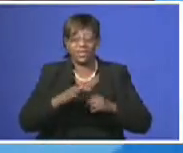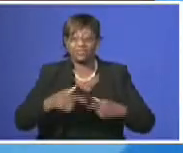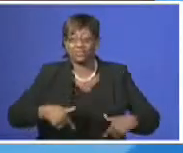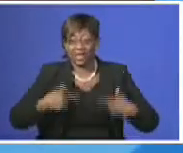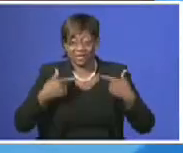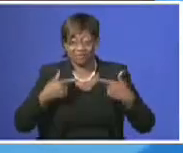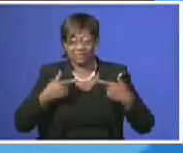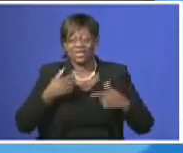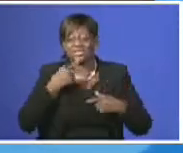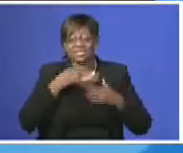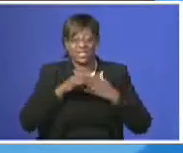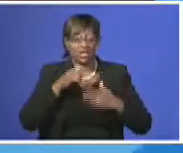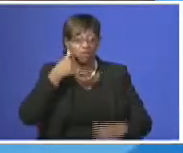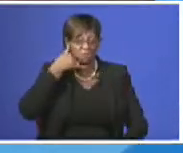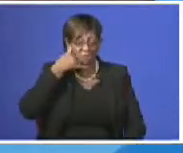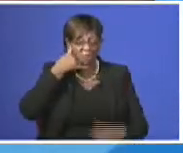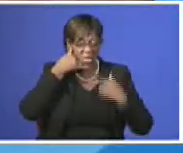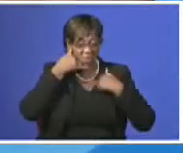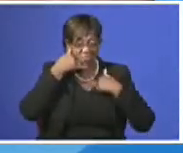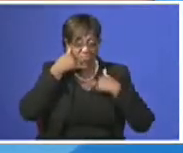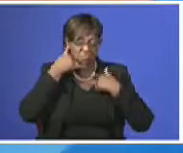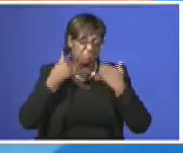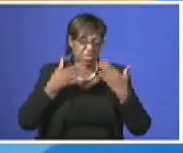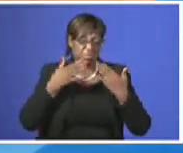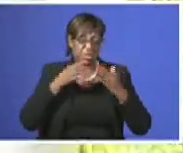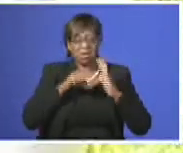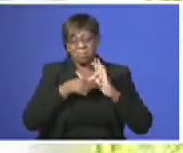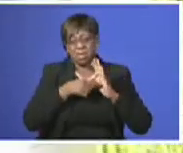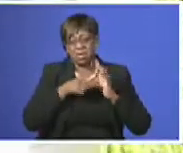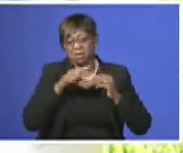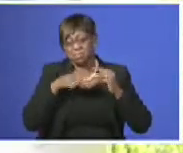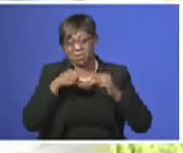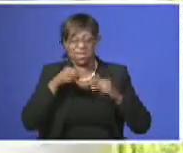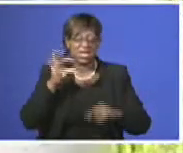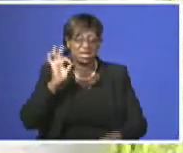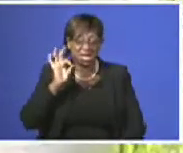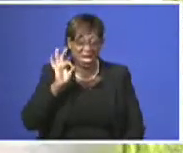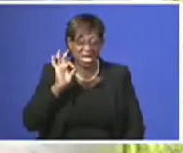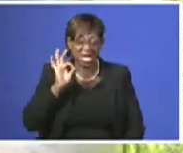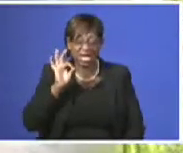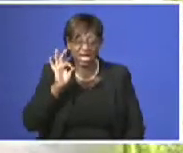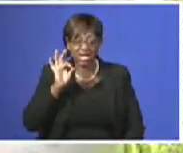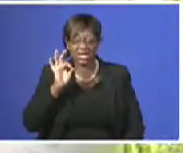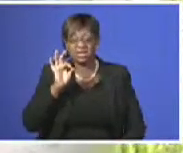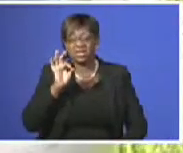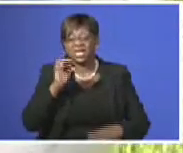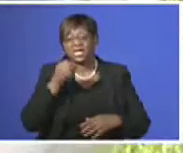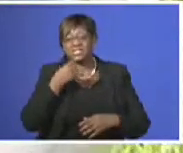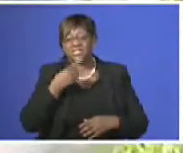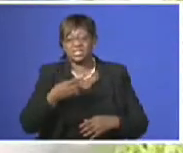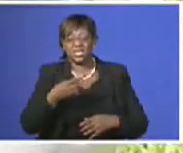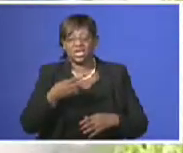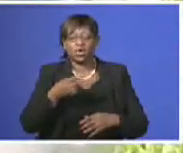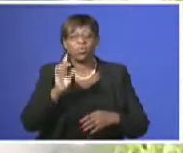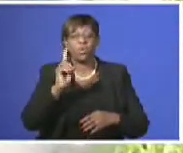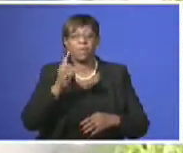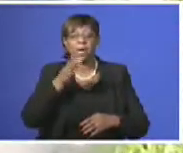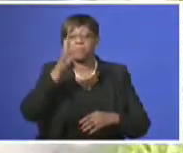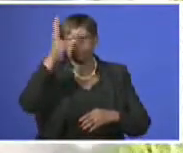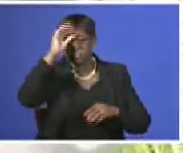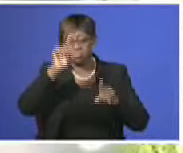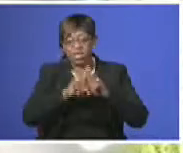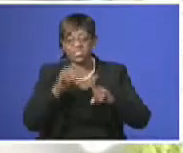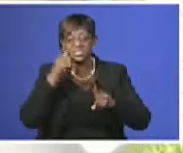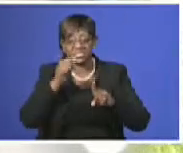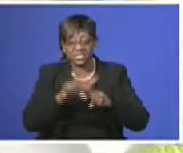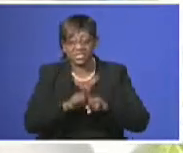happened, she called me around about 9 o'clock. She asked me to speak to her other brother and her sister. I told her they was in the tub.